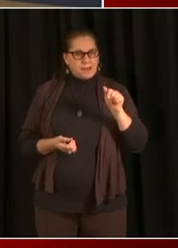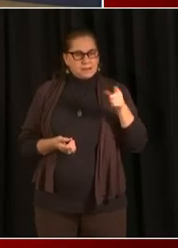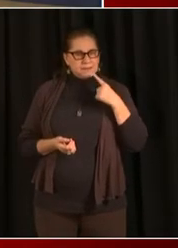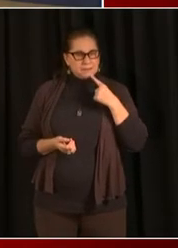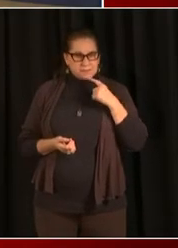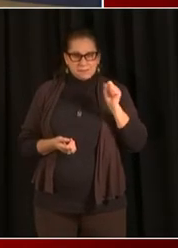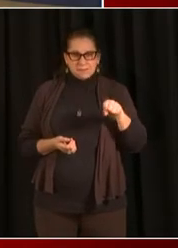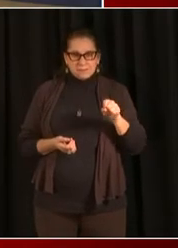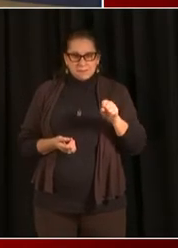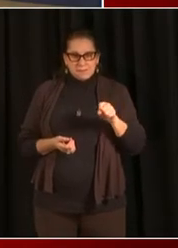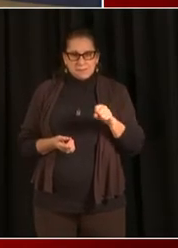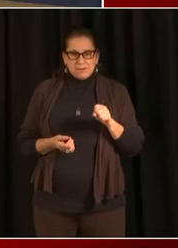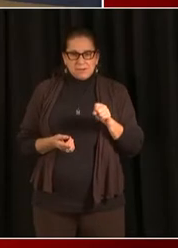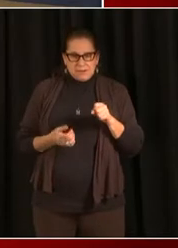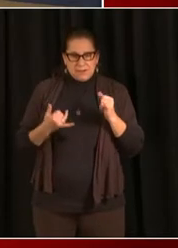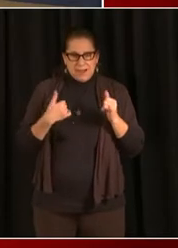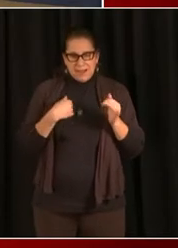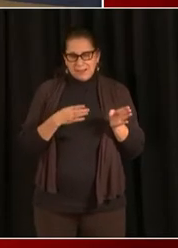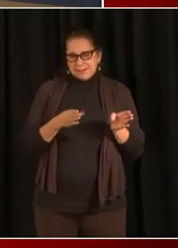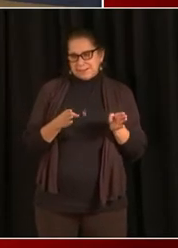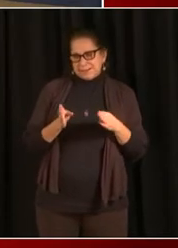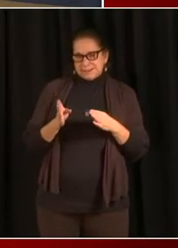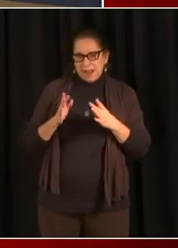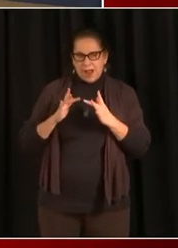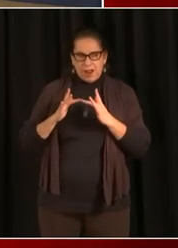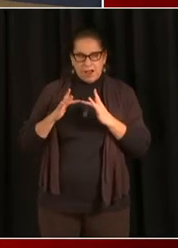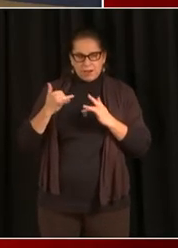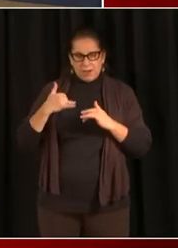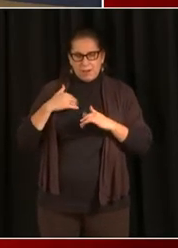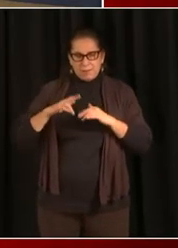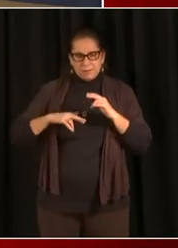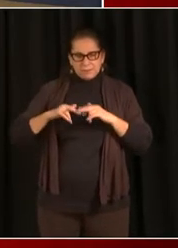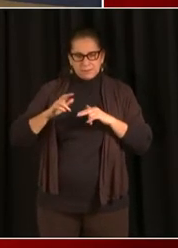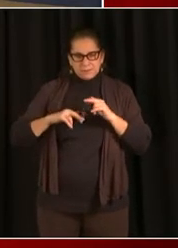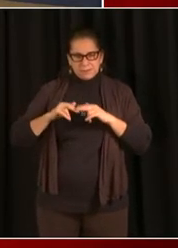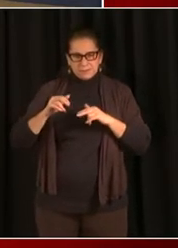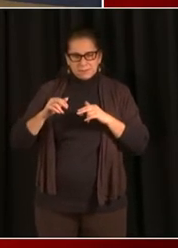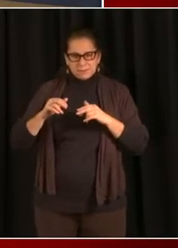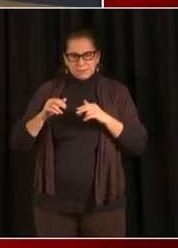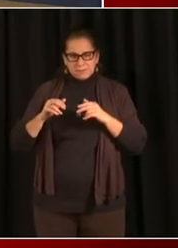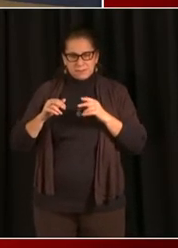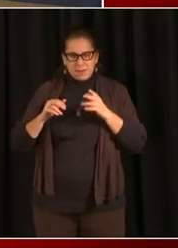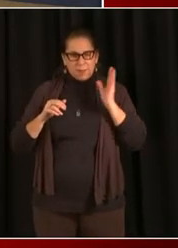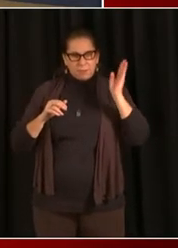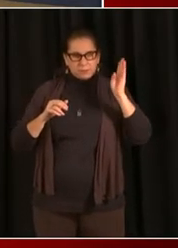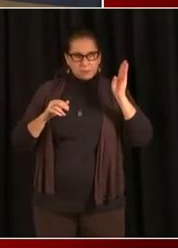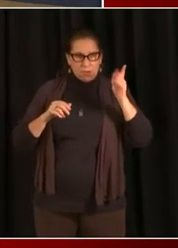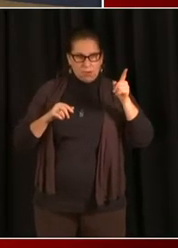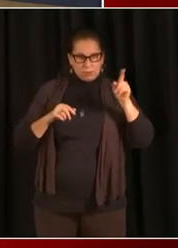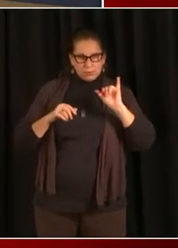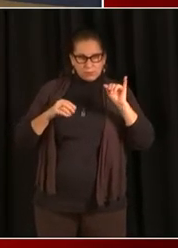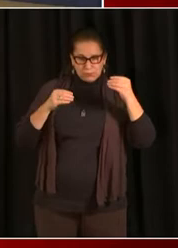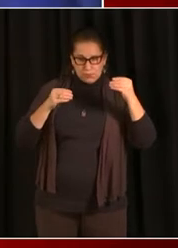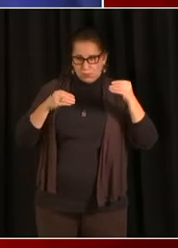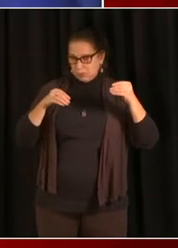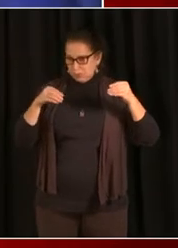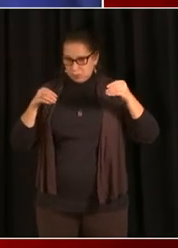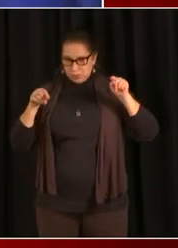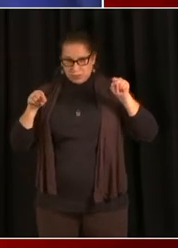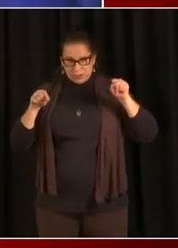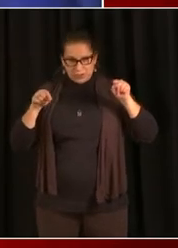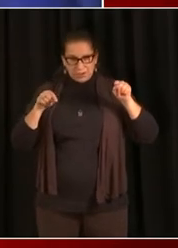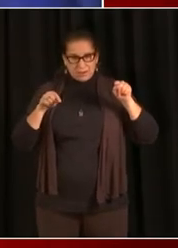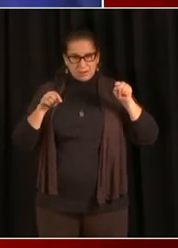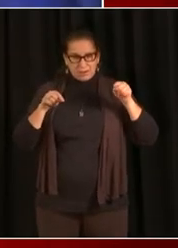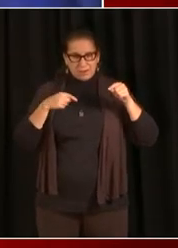is pivoting from, we have a brick and mortar also in Baltimore, Maryland. And of course, you know, because of COVID, we had to close for a few